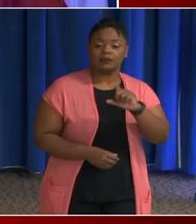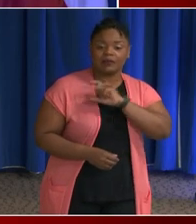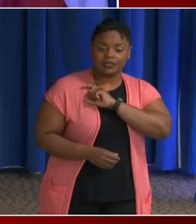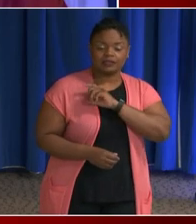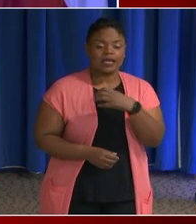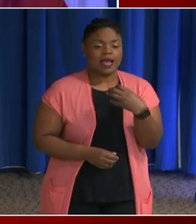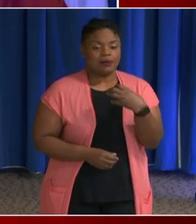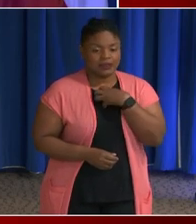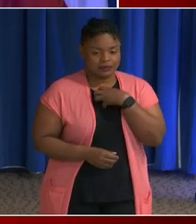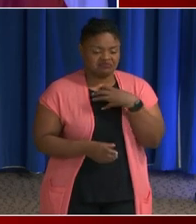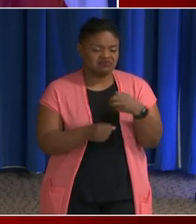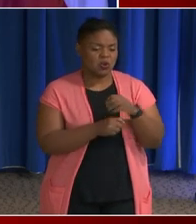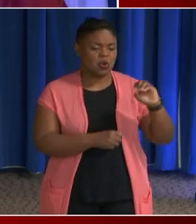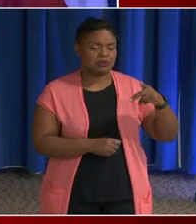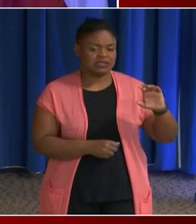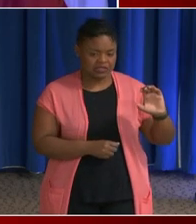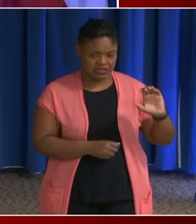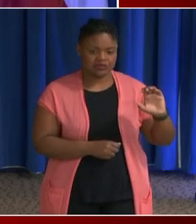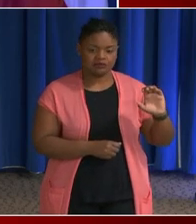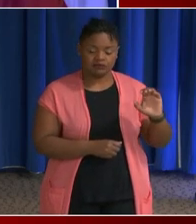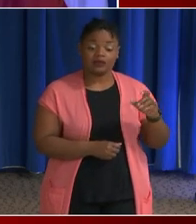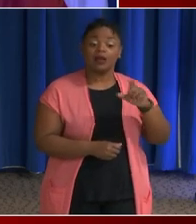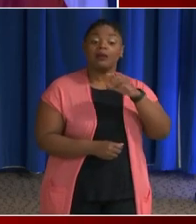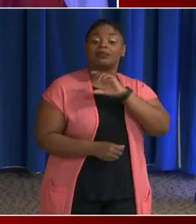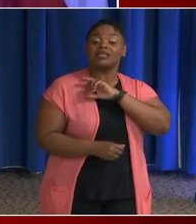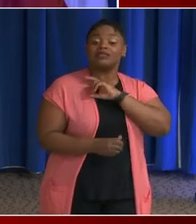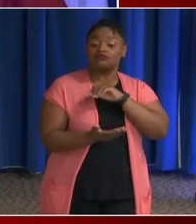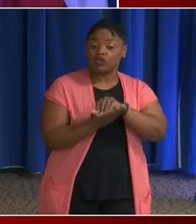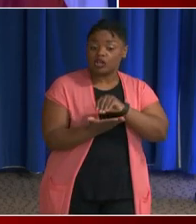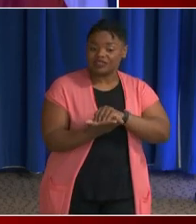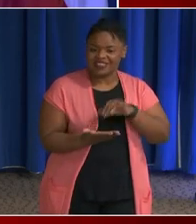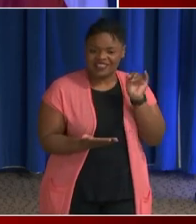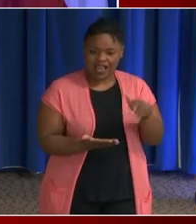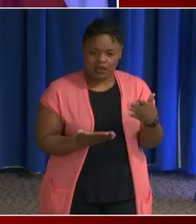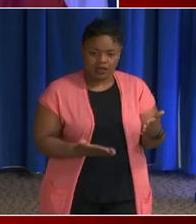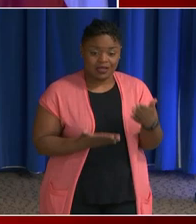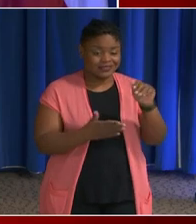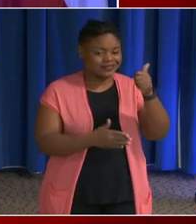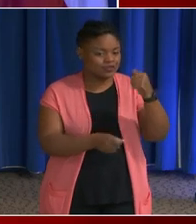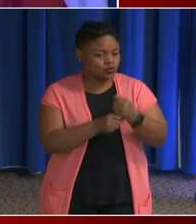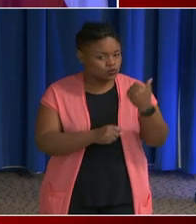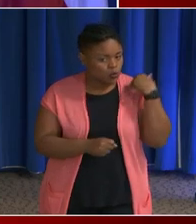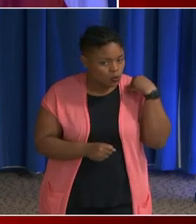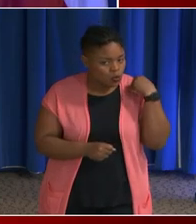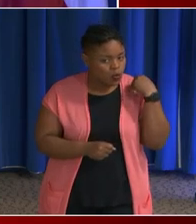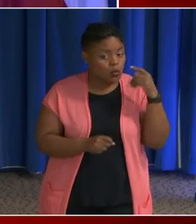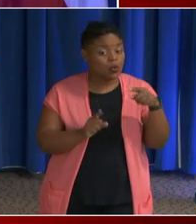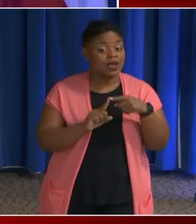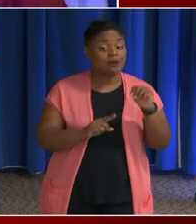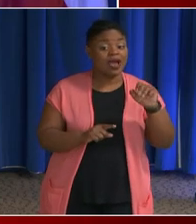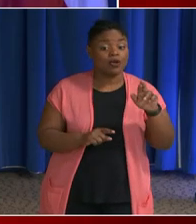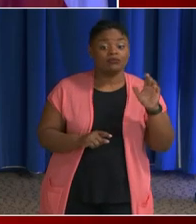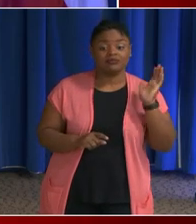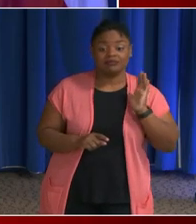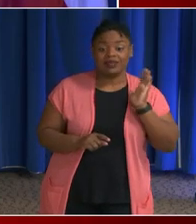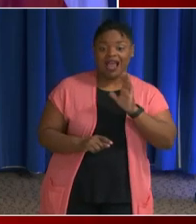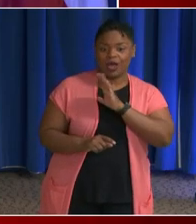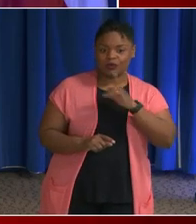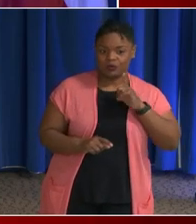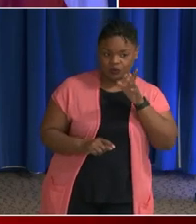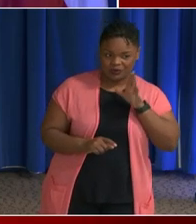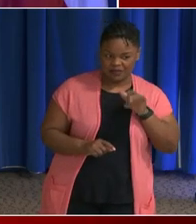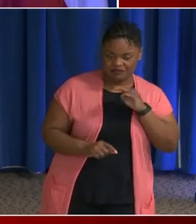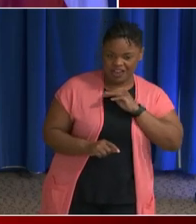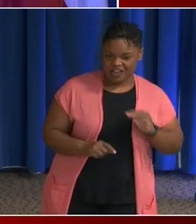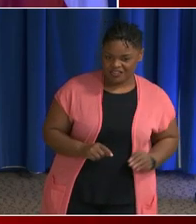from legislation about 10 years ago that the mayor, when she was a council member, and I co-introduced that I think has a